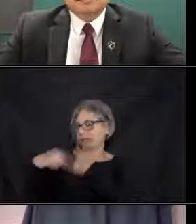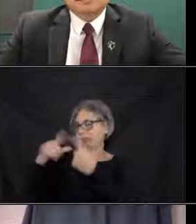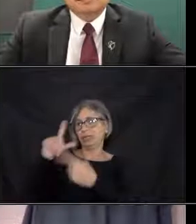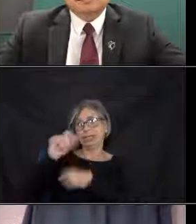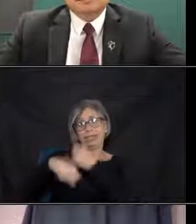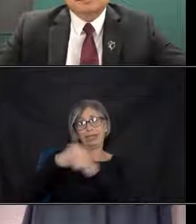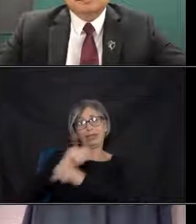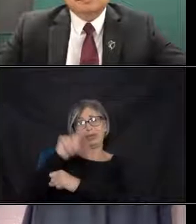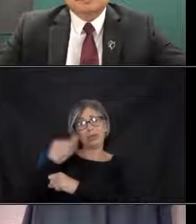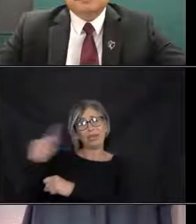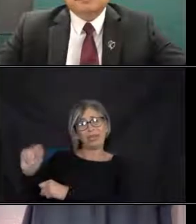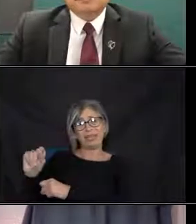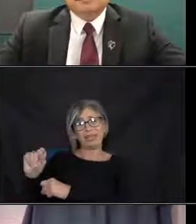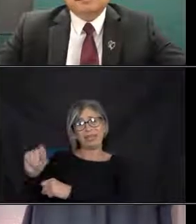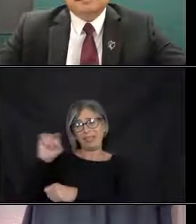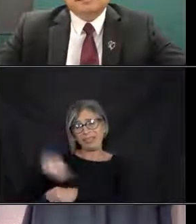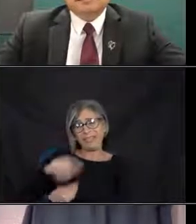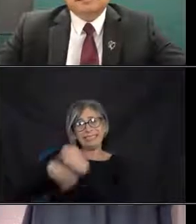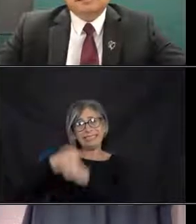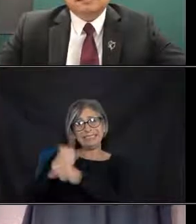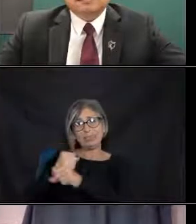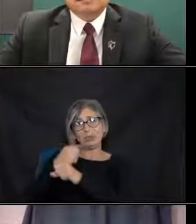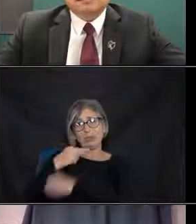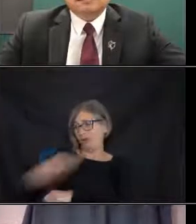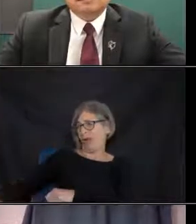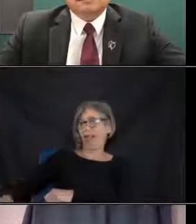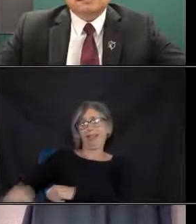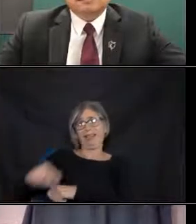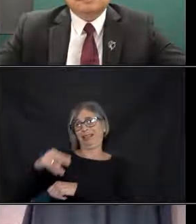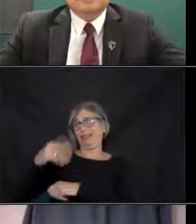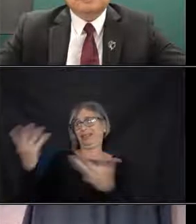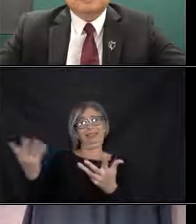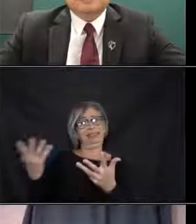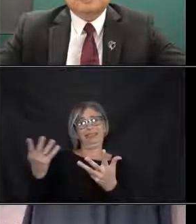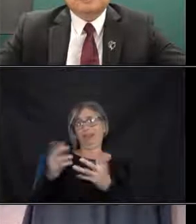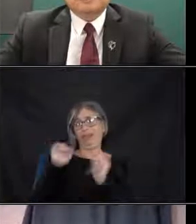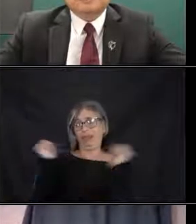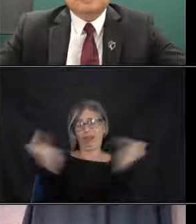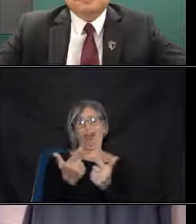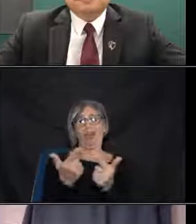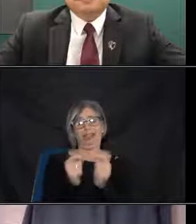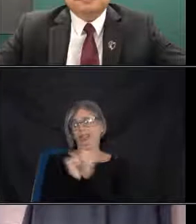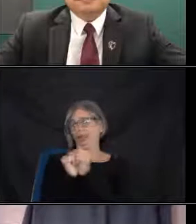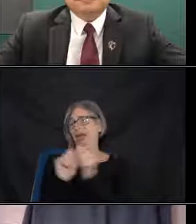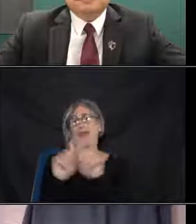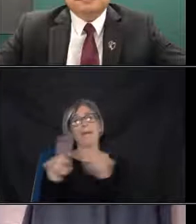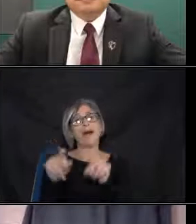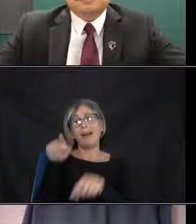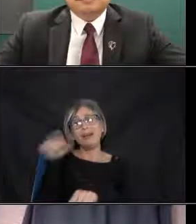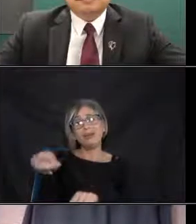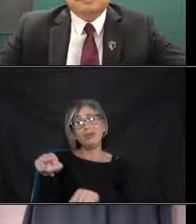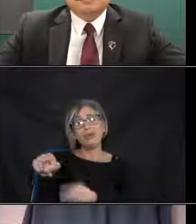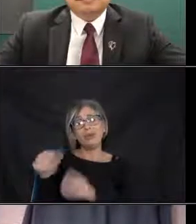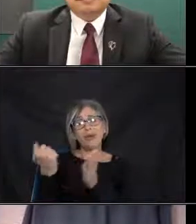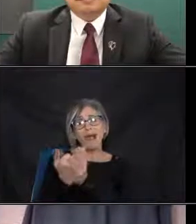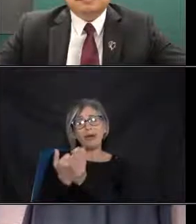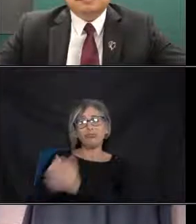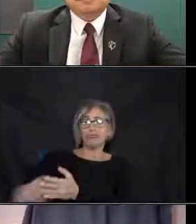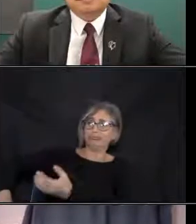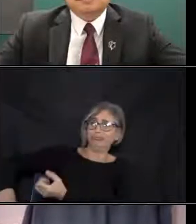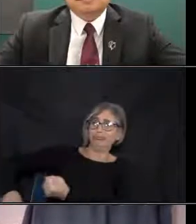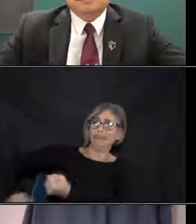this year that basically went to hell in a handbasket for all of us. But somehow, some way, you know, we still